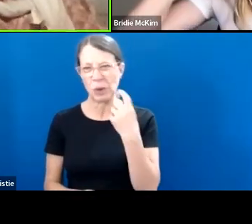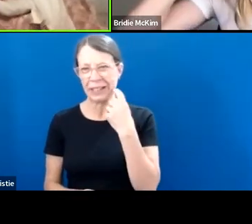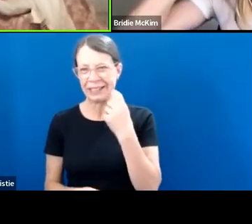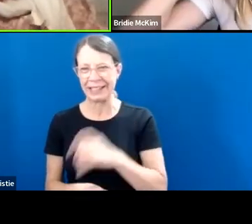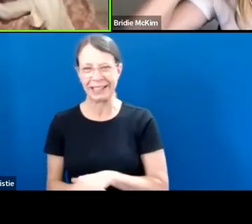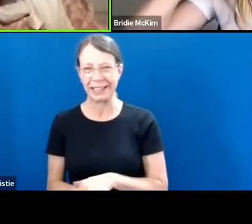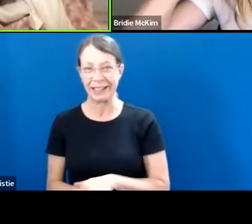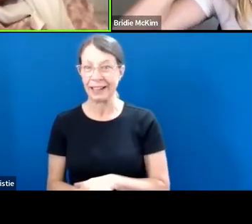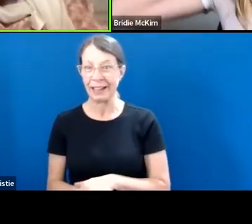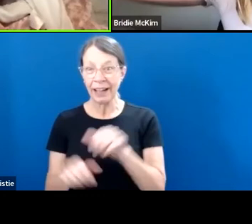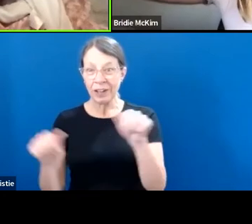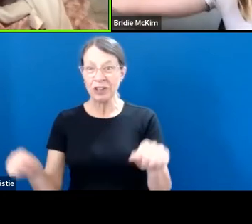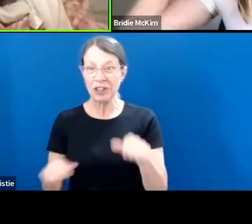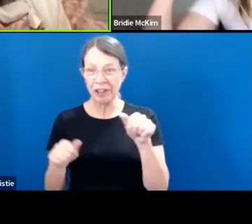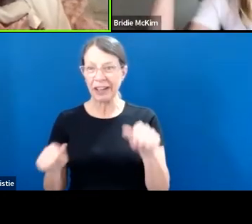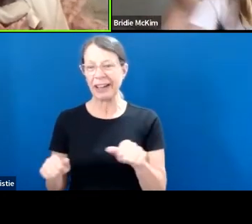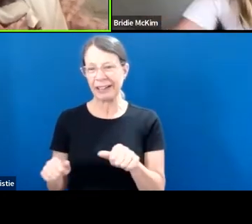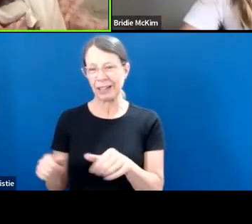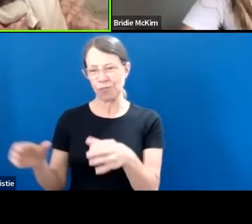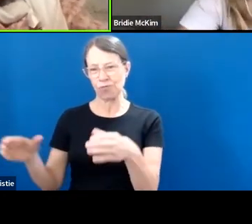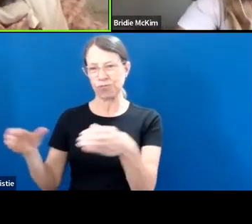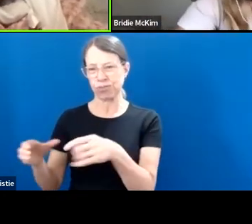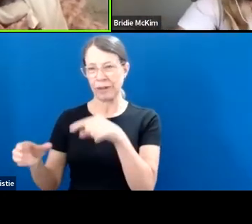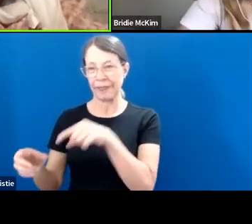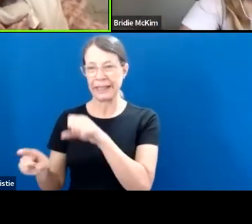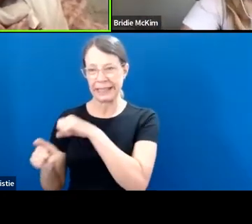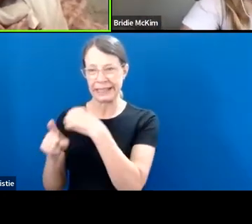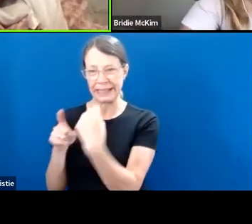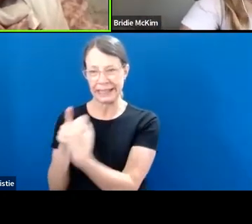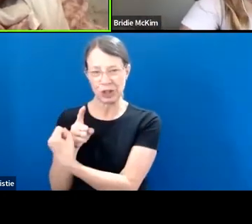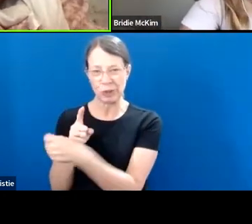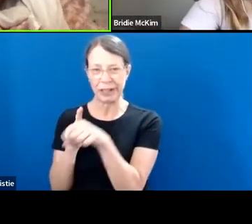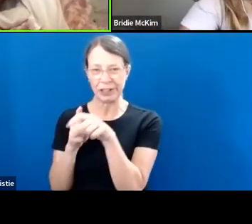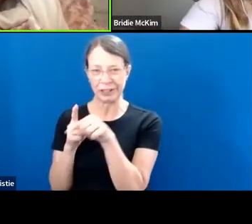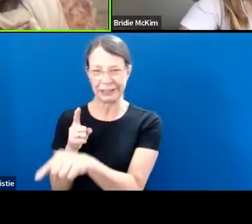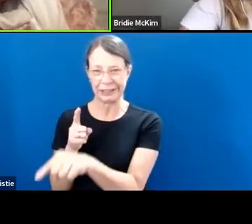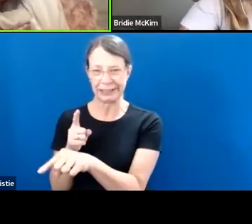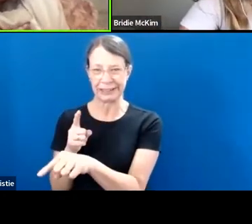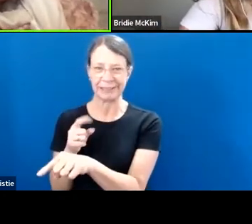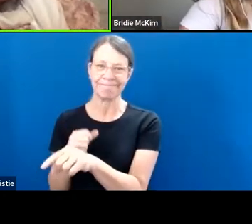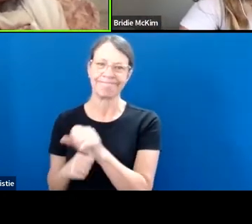of, these are the situations that I will,